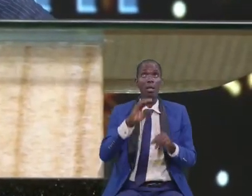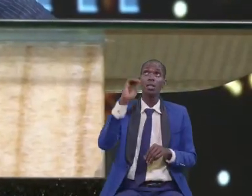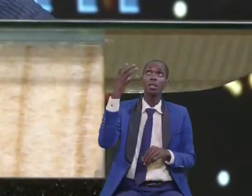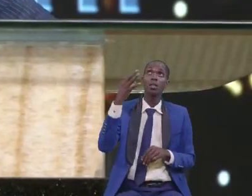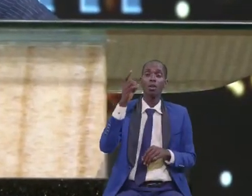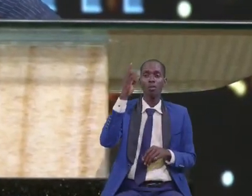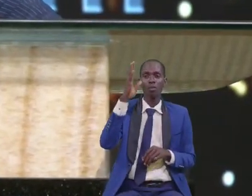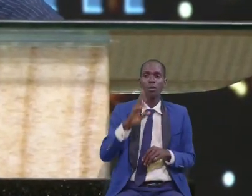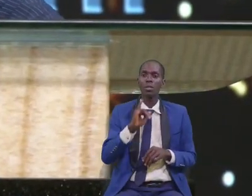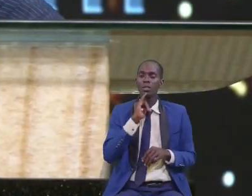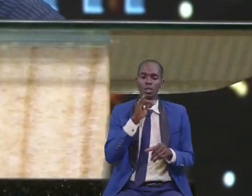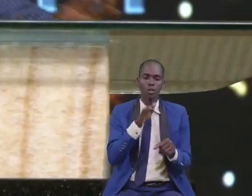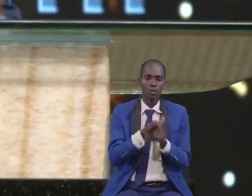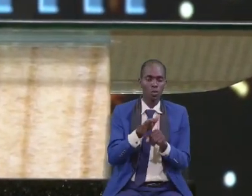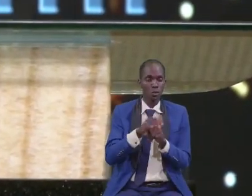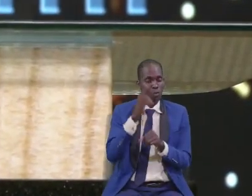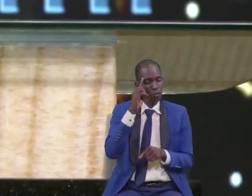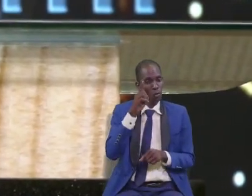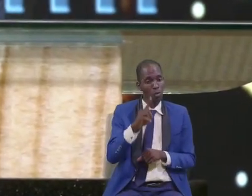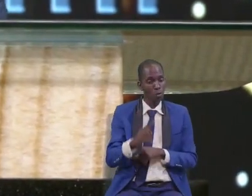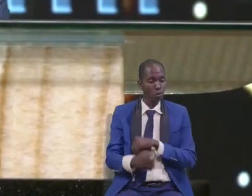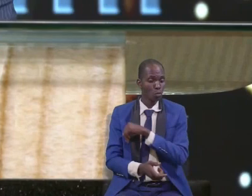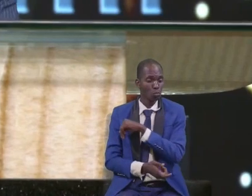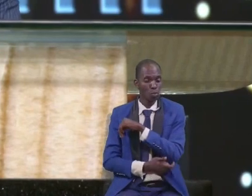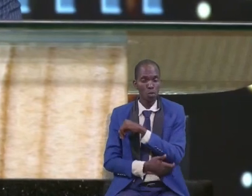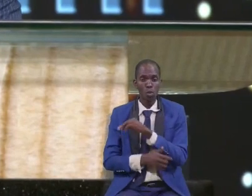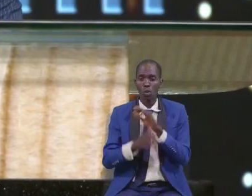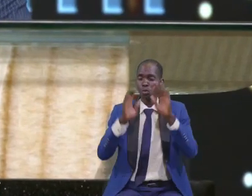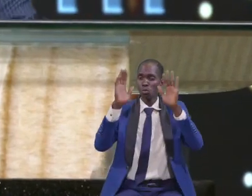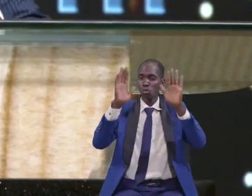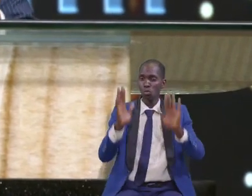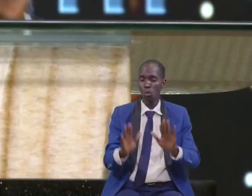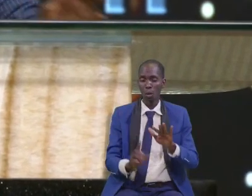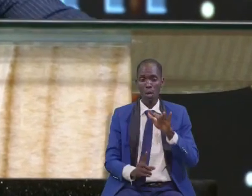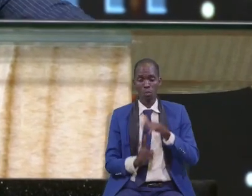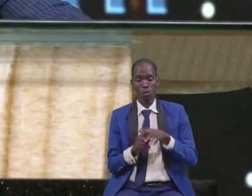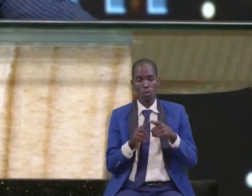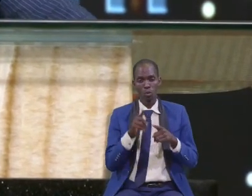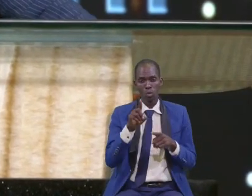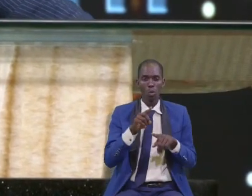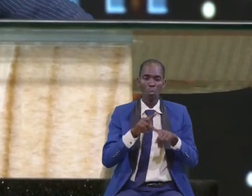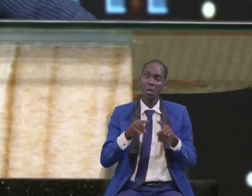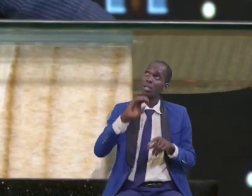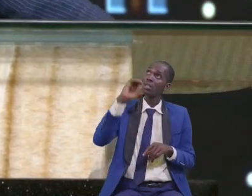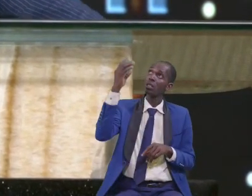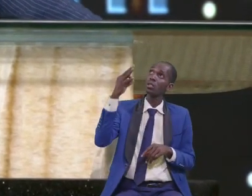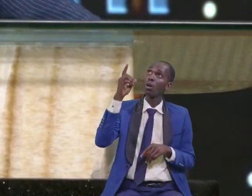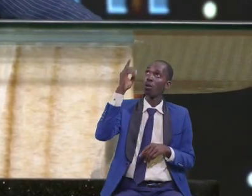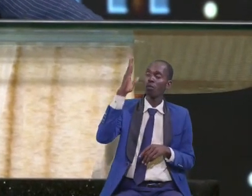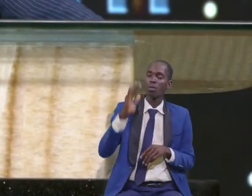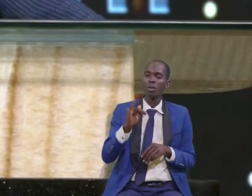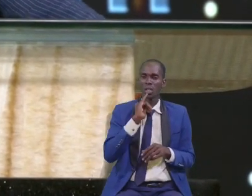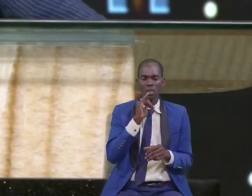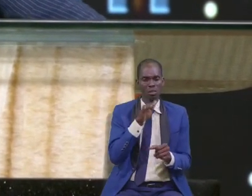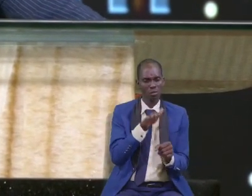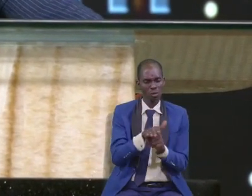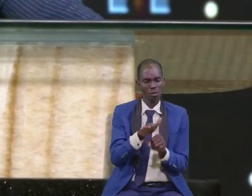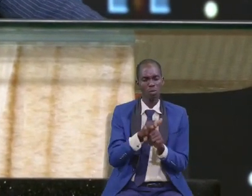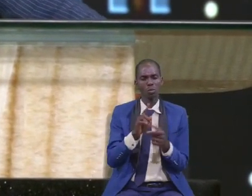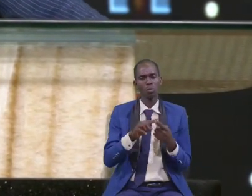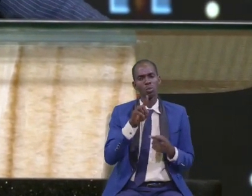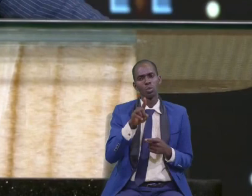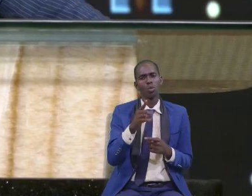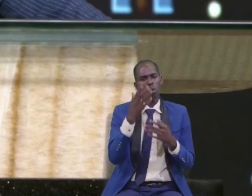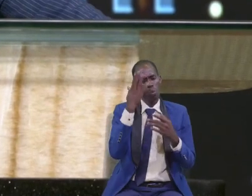you. There are tribulations too, but the grace of God is sufficient unto you. Why don't you just call on the Lord and say, Lord,